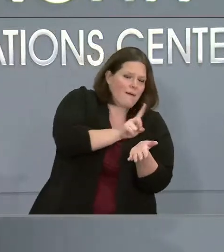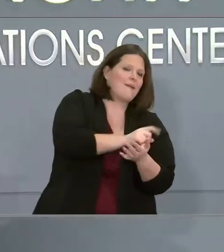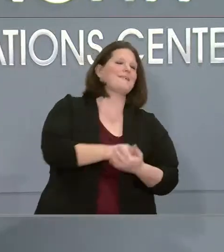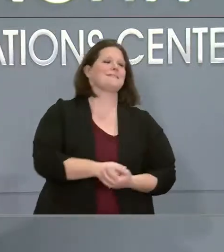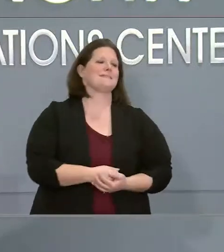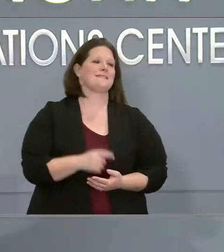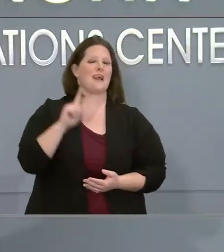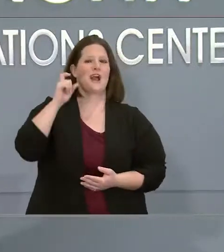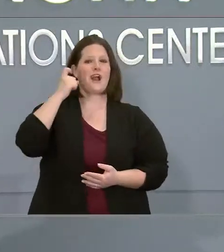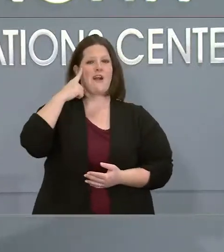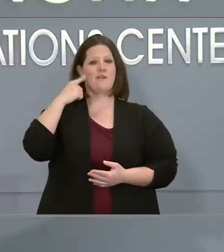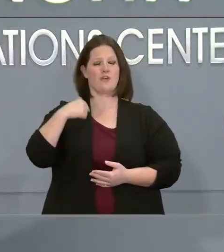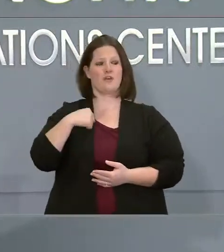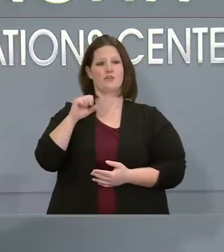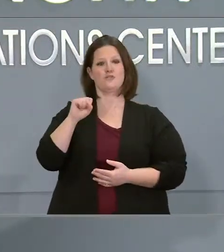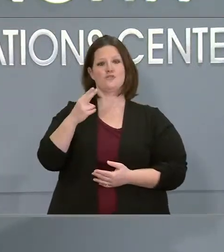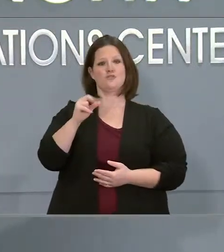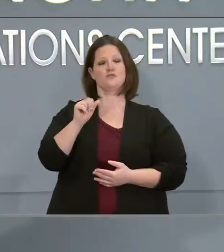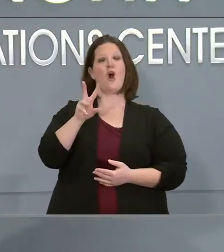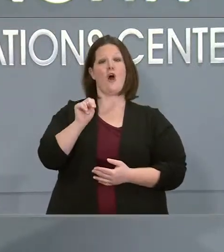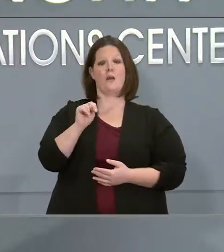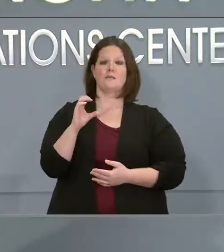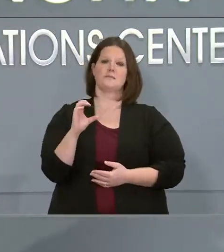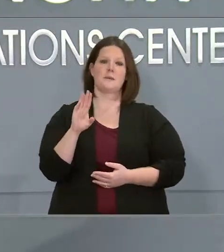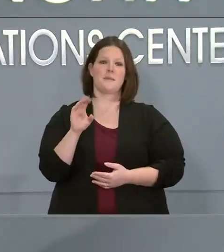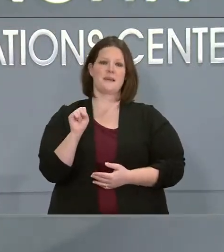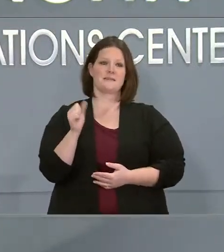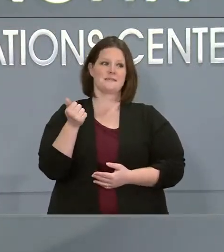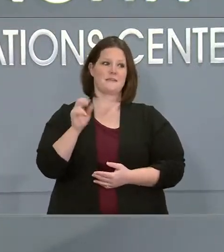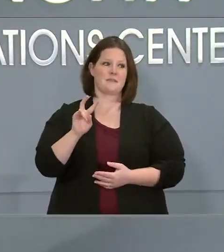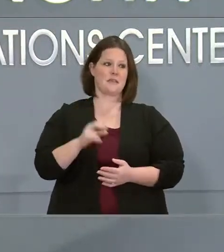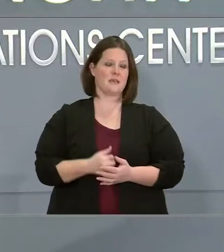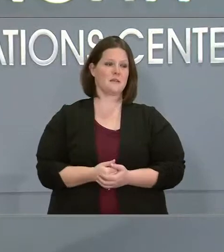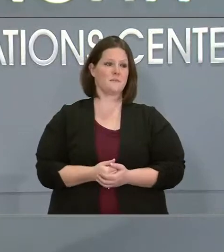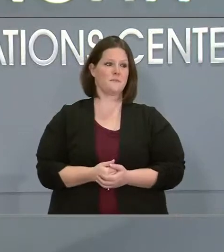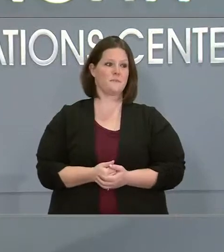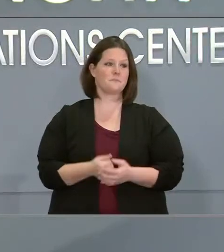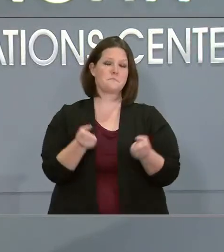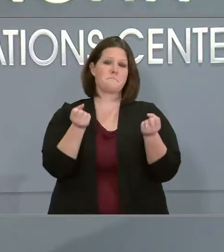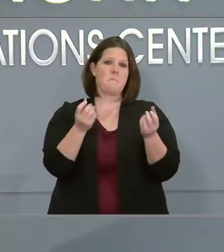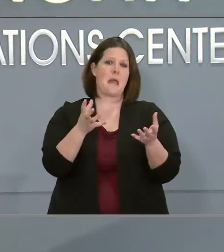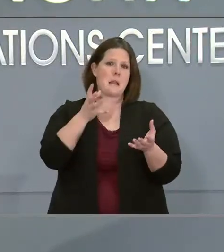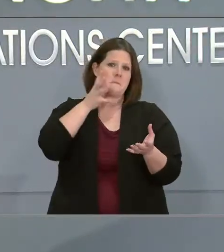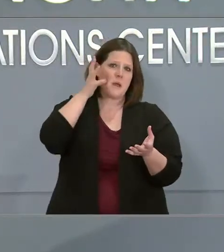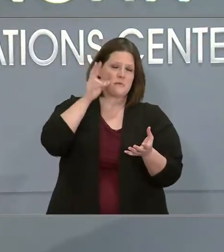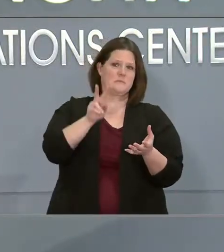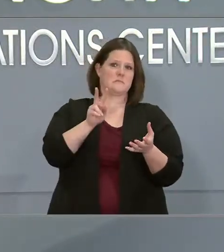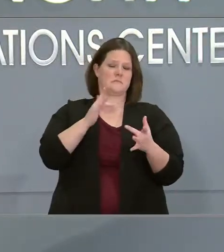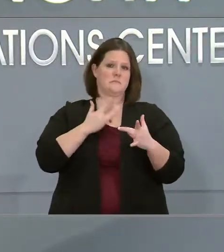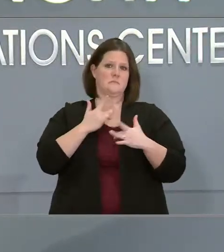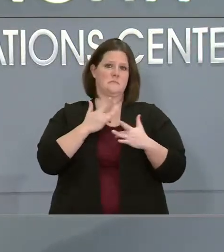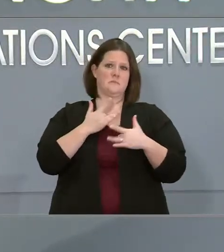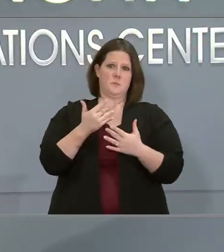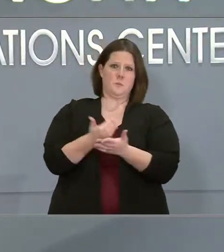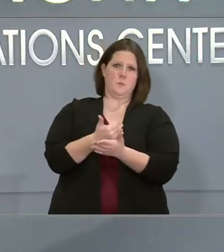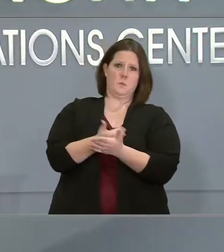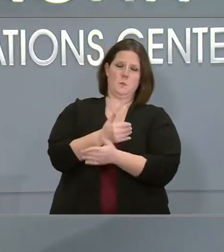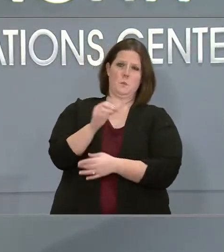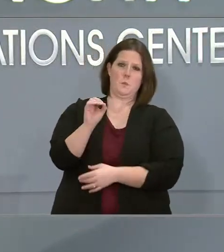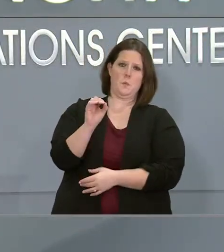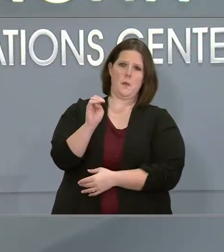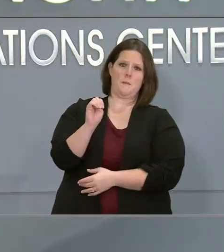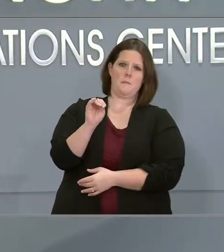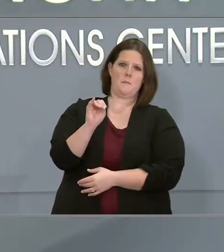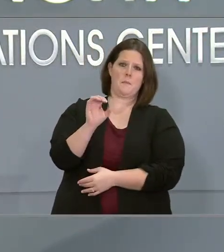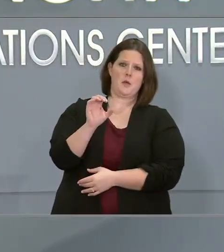Governor Sean Cudahy from CBS 17. I think probably a lot of parents are nervous hearing the news of the new variant. What